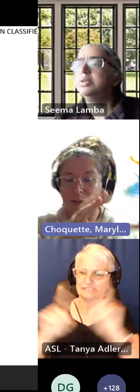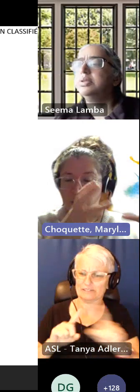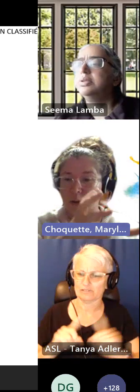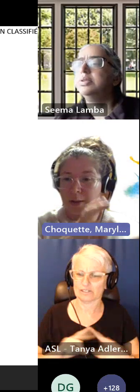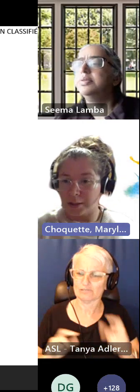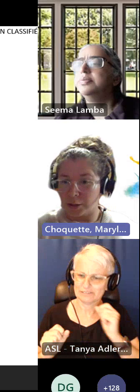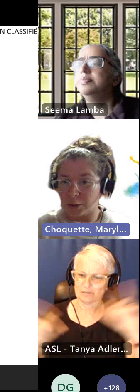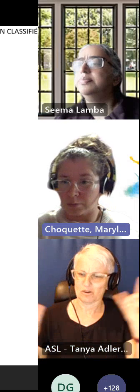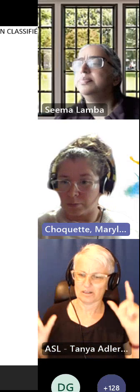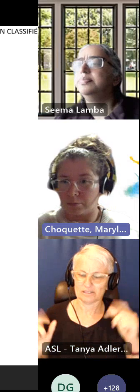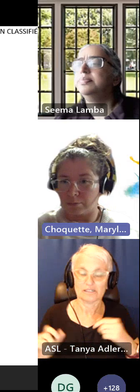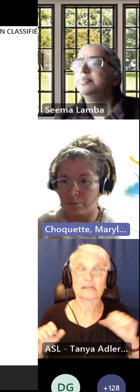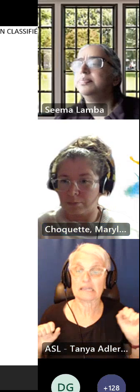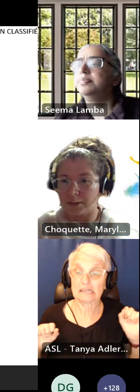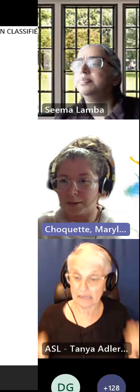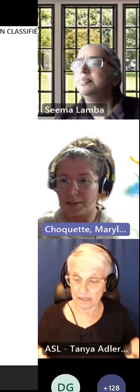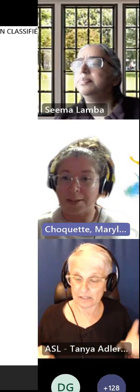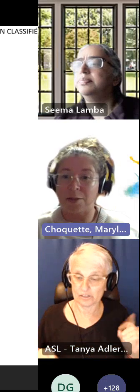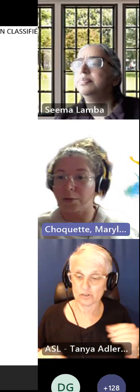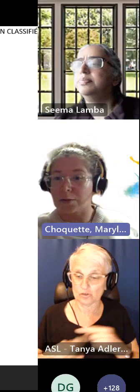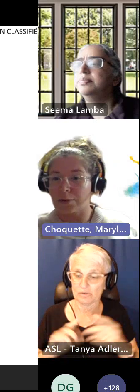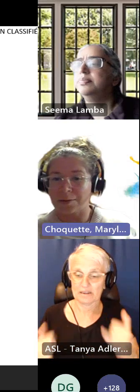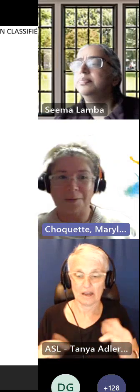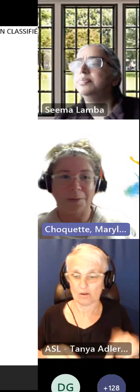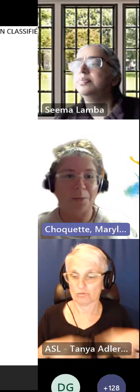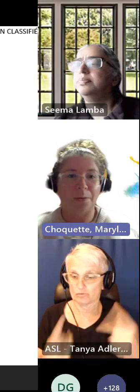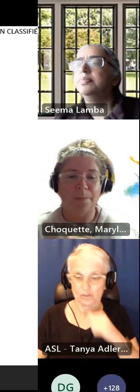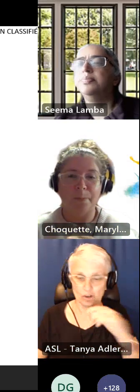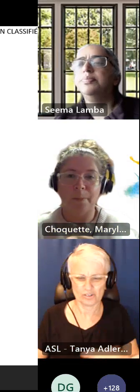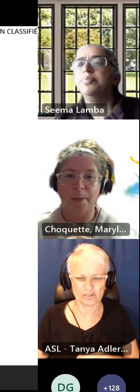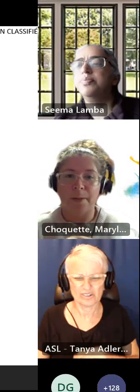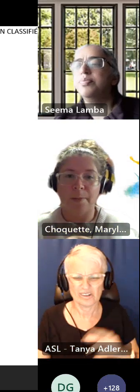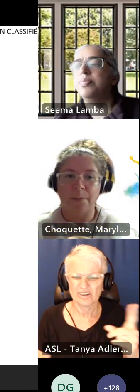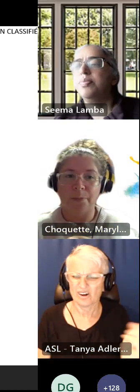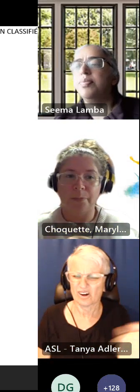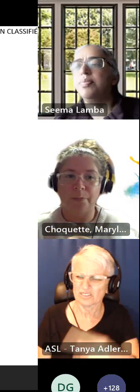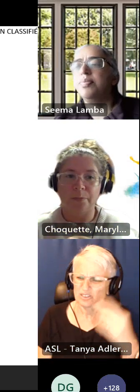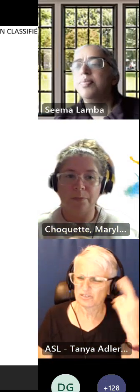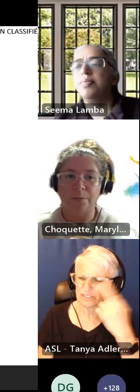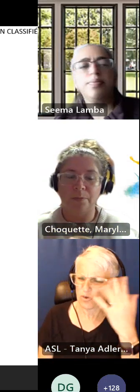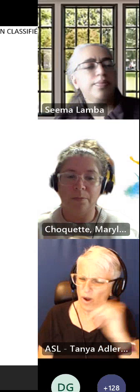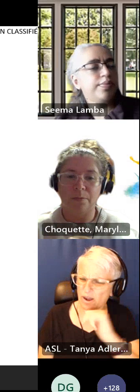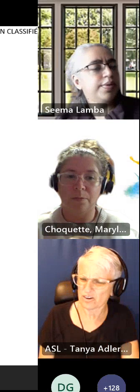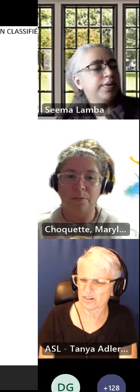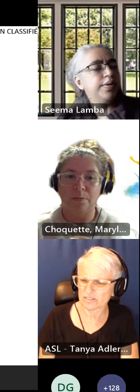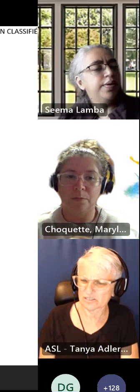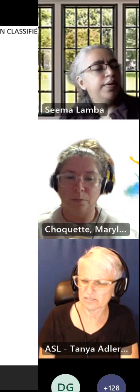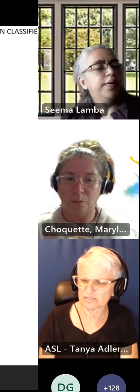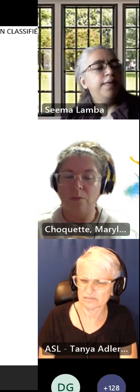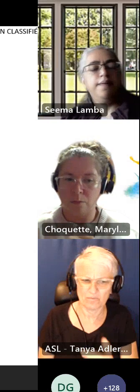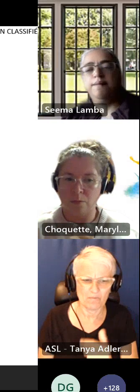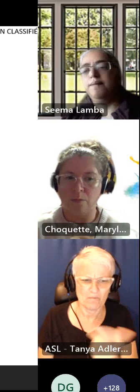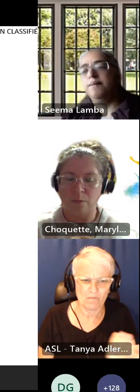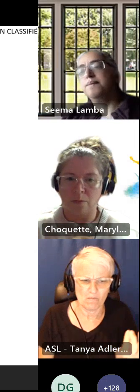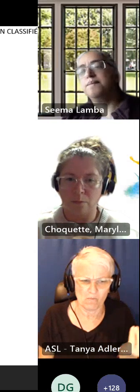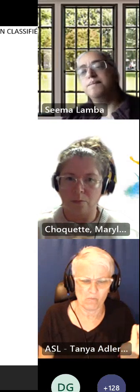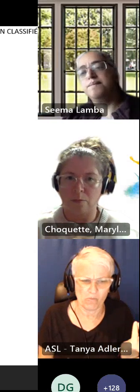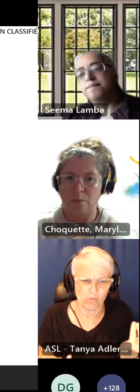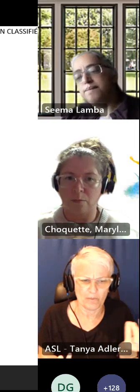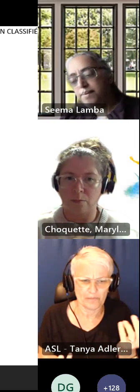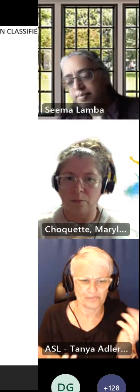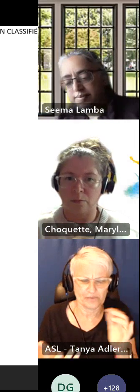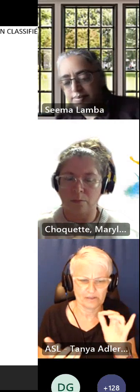done, but it's not currently done. That's not. Is there a reason why it's not currently done, or is it like that? You know, it's like the